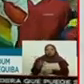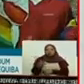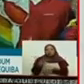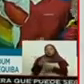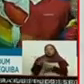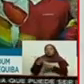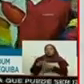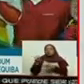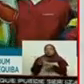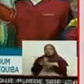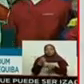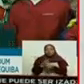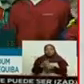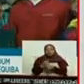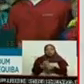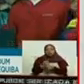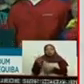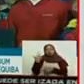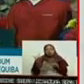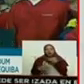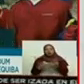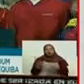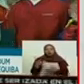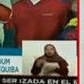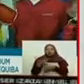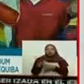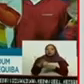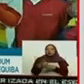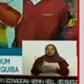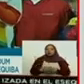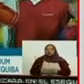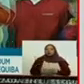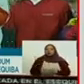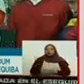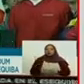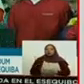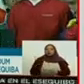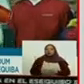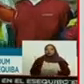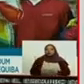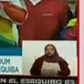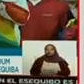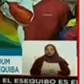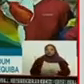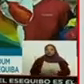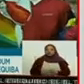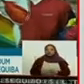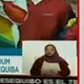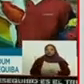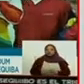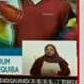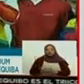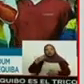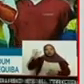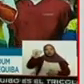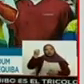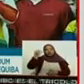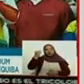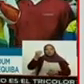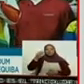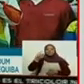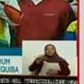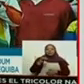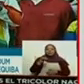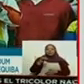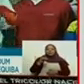countries from Managua to Tehran to Beijing to Moscow. But this multipolar world is certainly